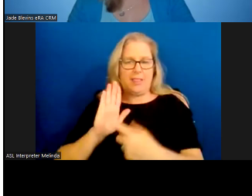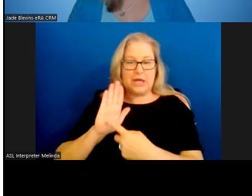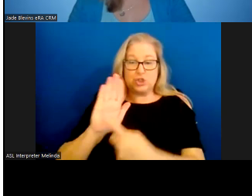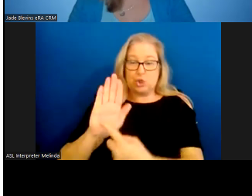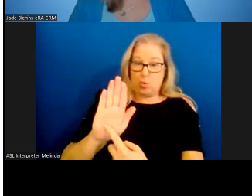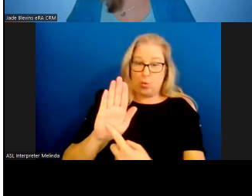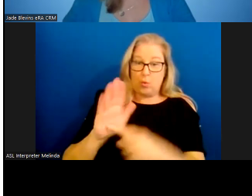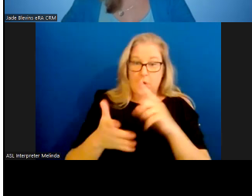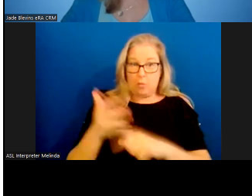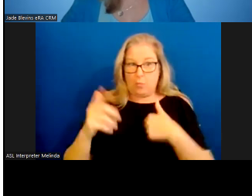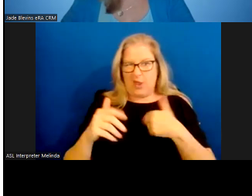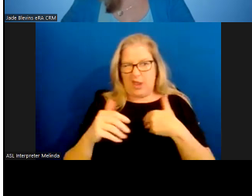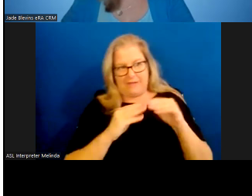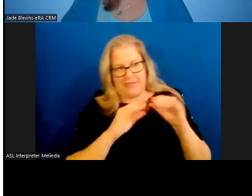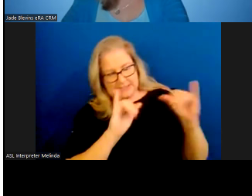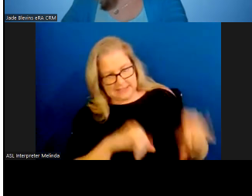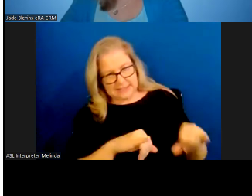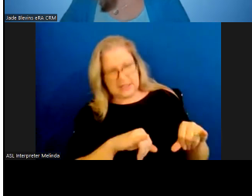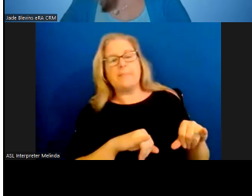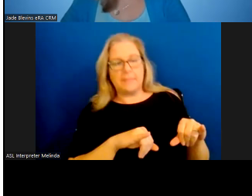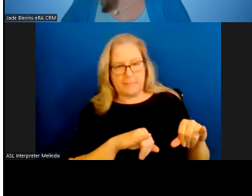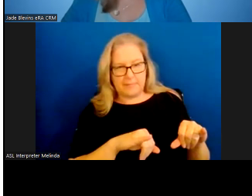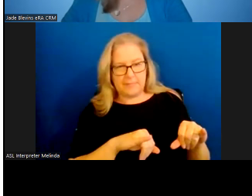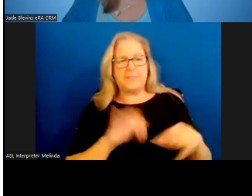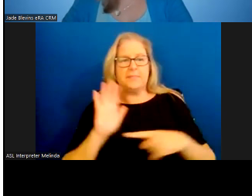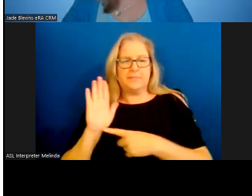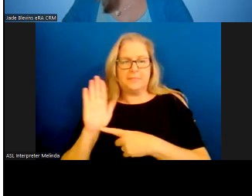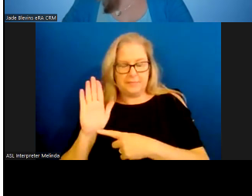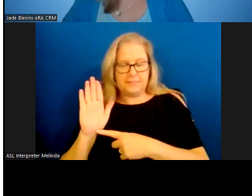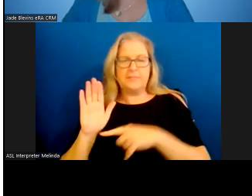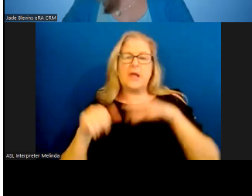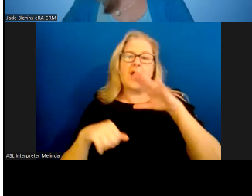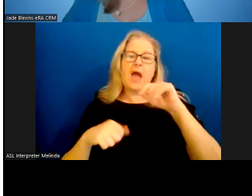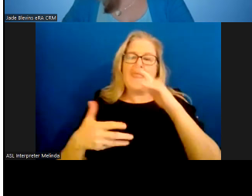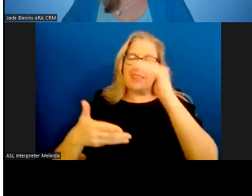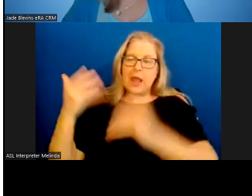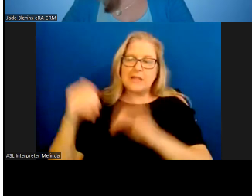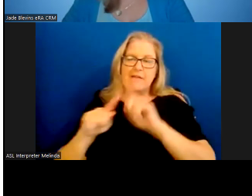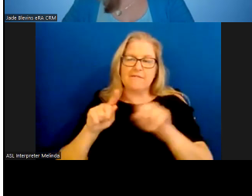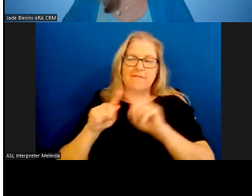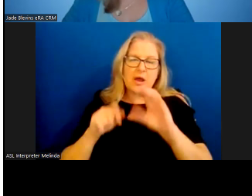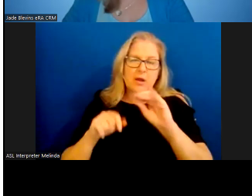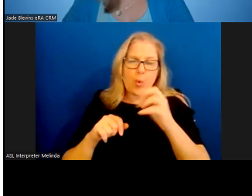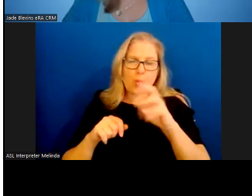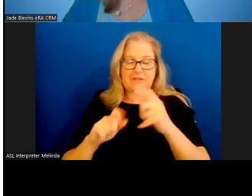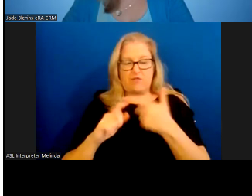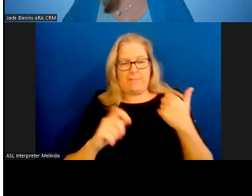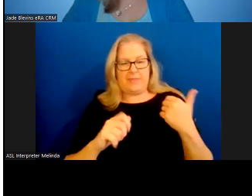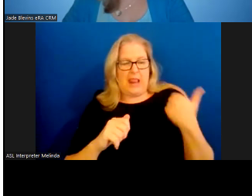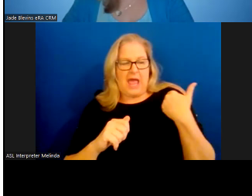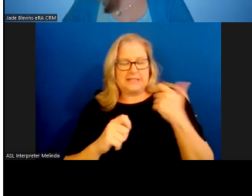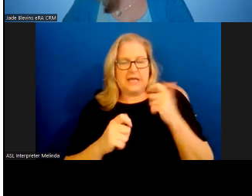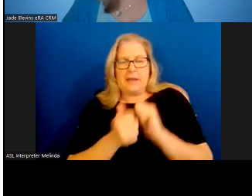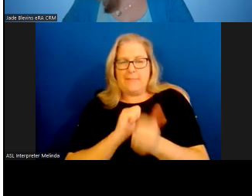we have in our system in your menu screen. The list of components displayed will be from the last competitive application